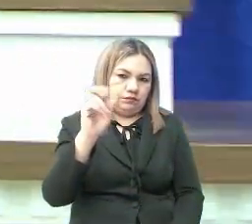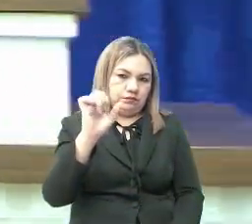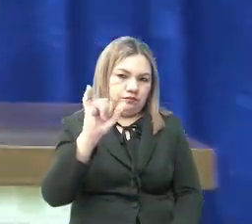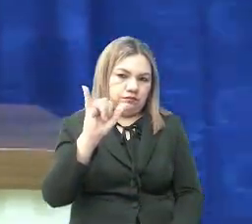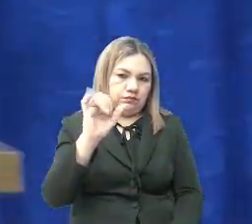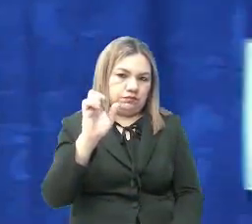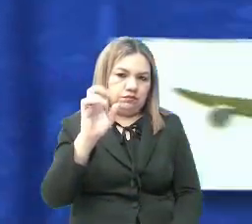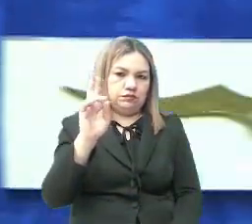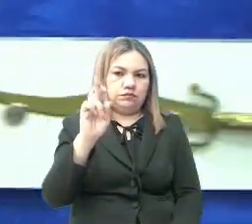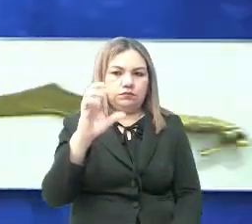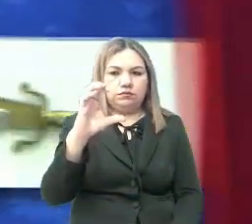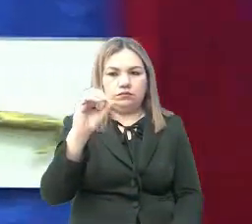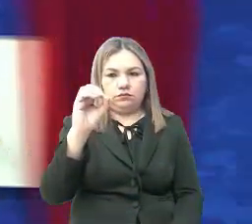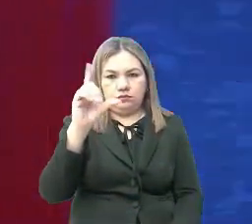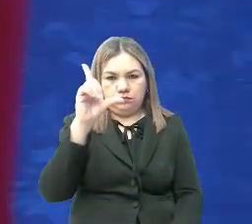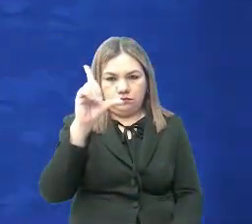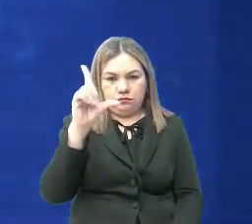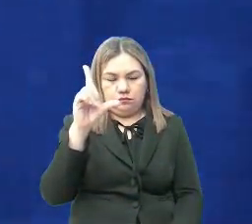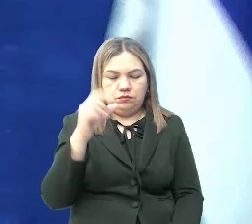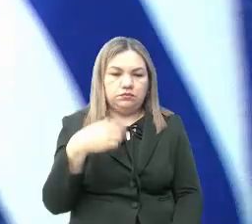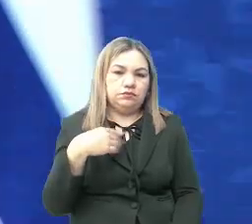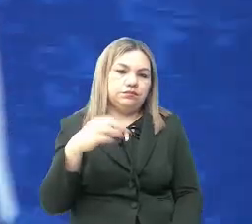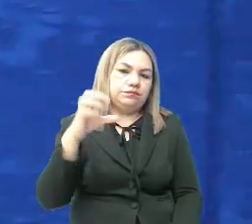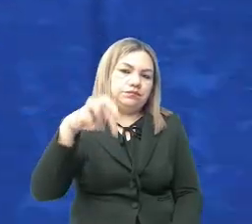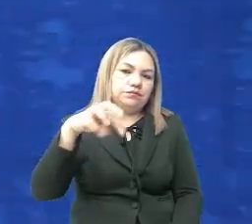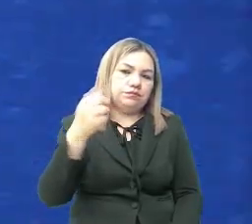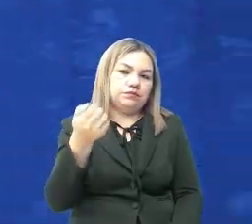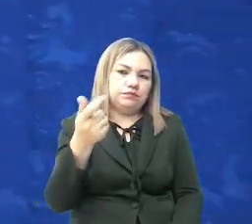it says that the manure came out,